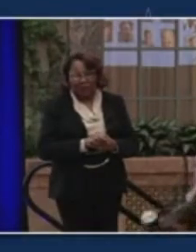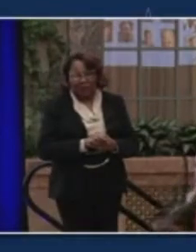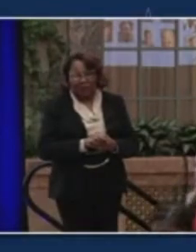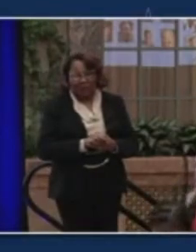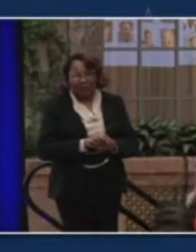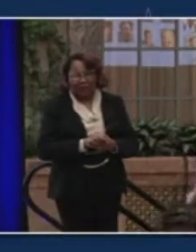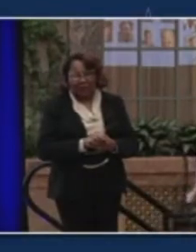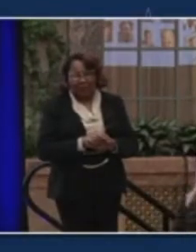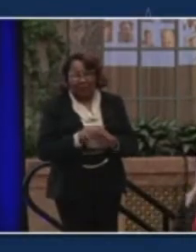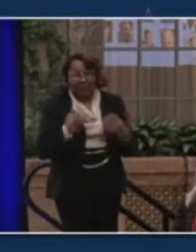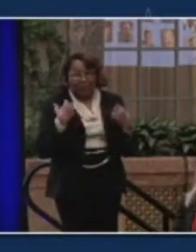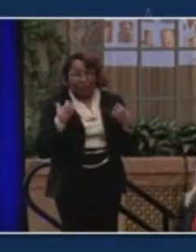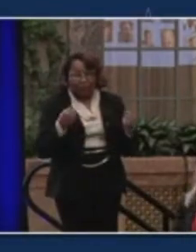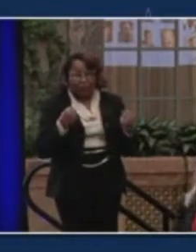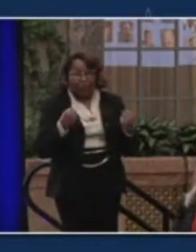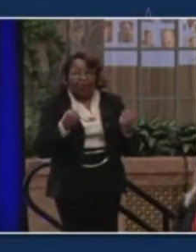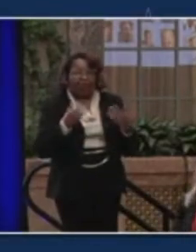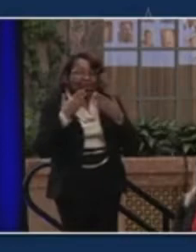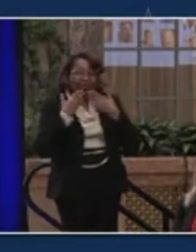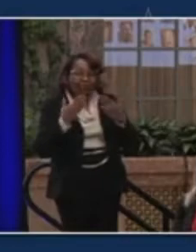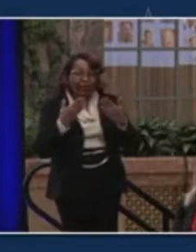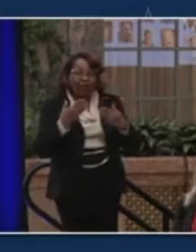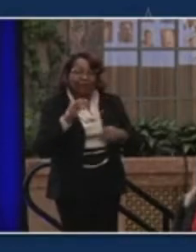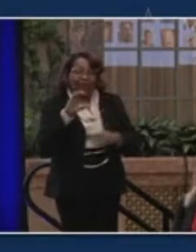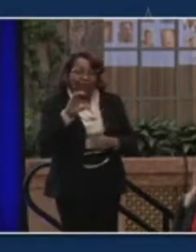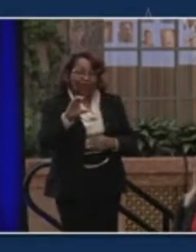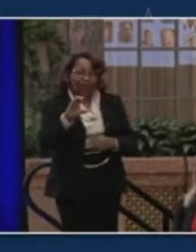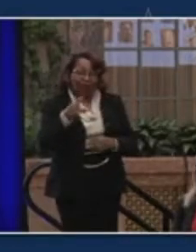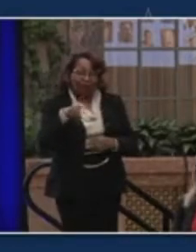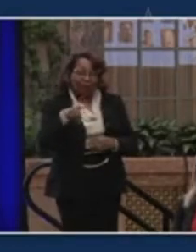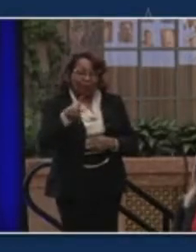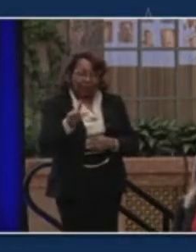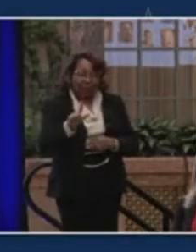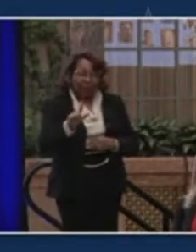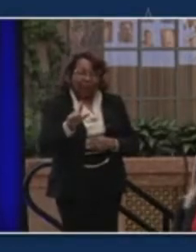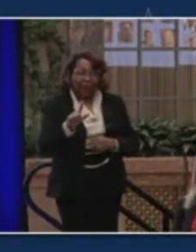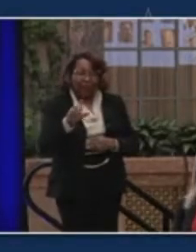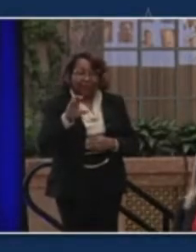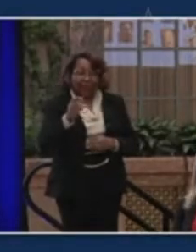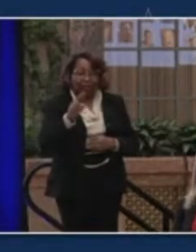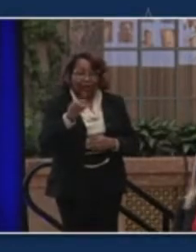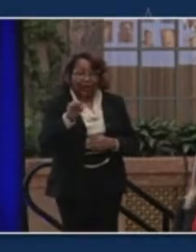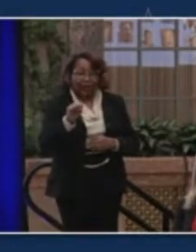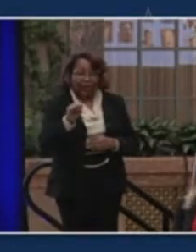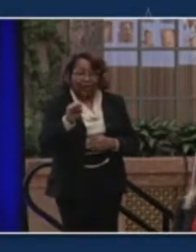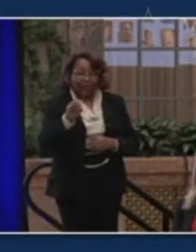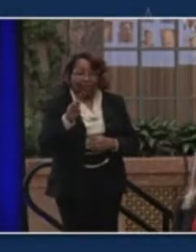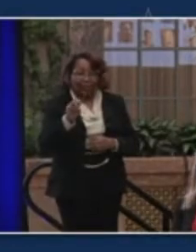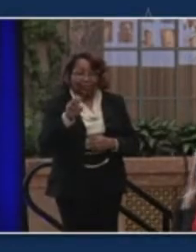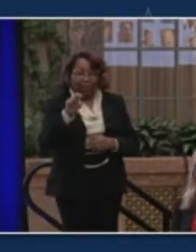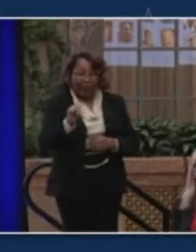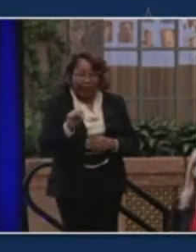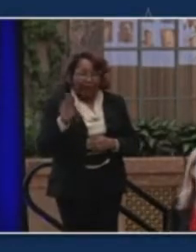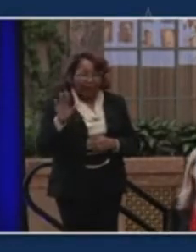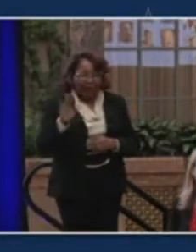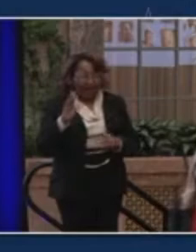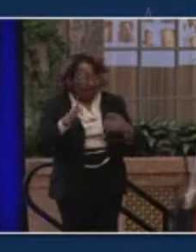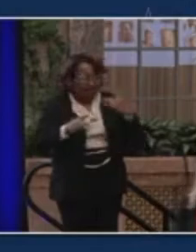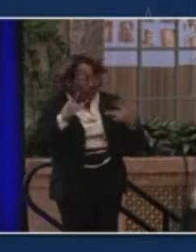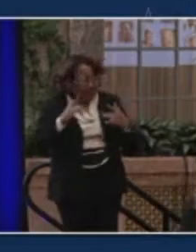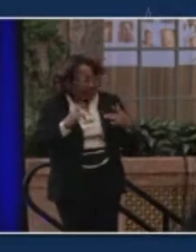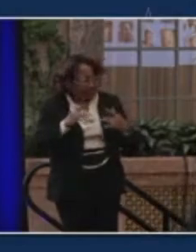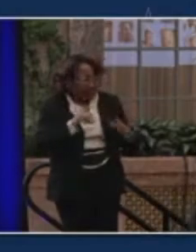We're strongly grateful to the Chicago Public Library Commissioner, Chris Brown, and his enthusiastic and committed